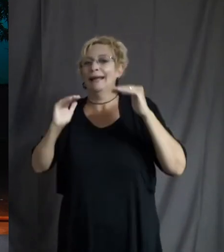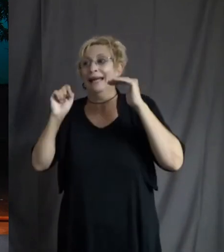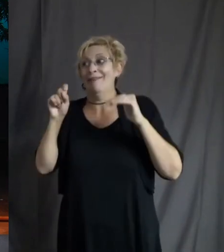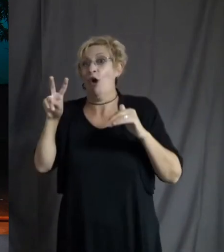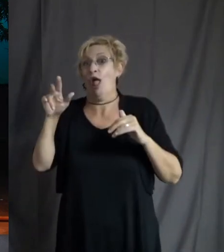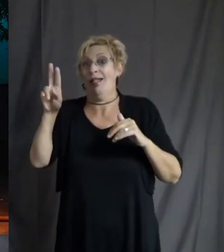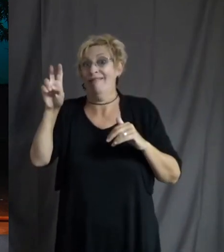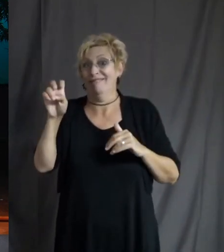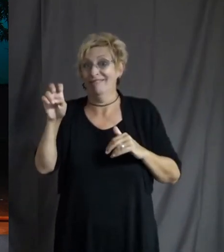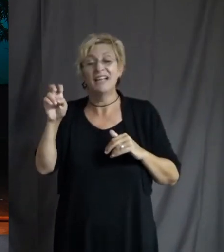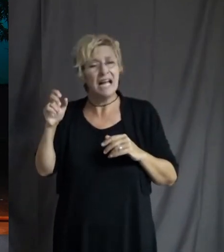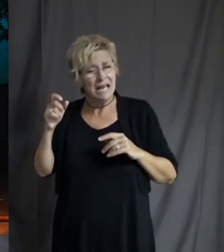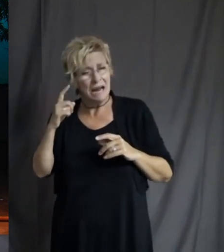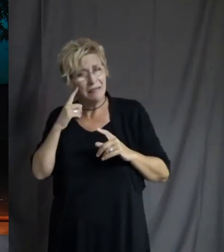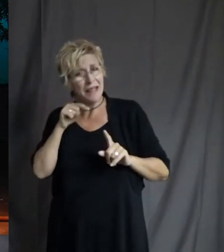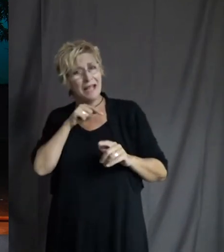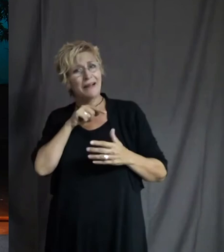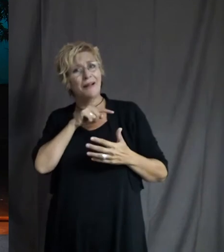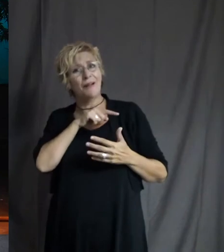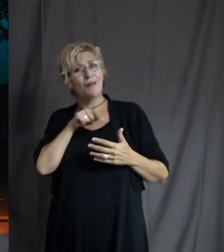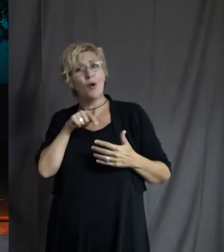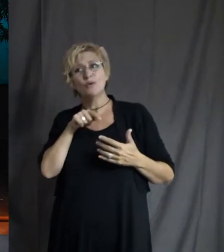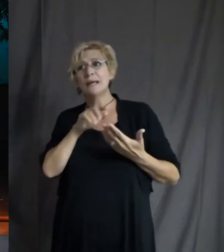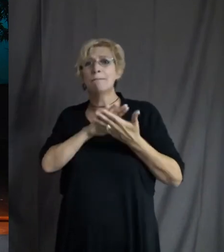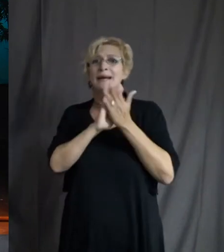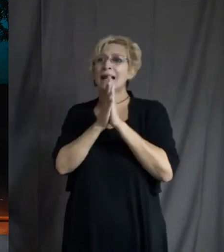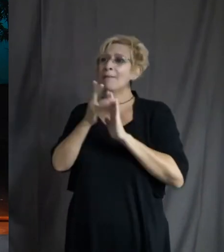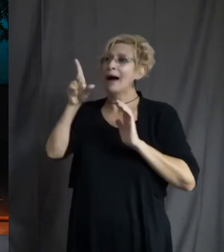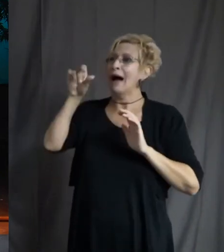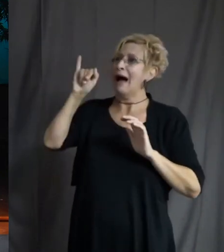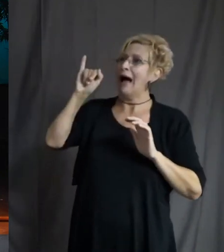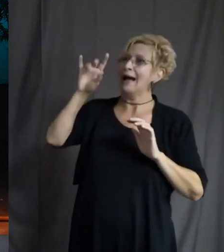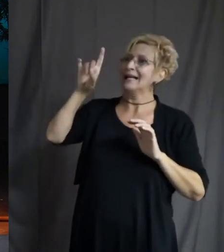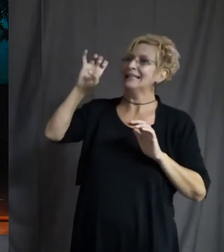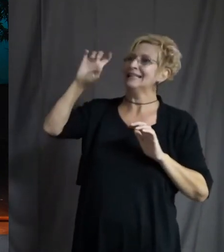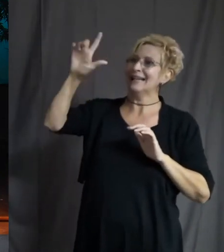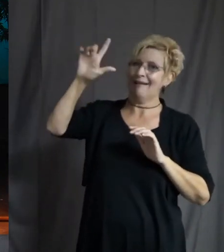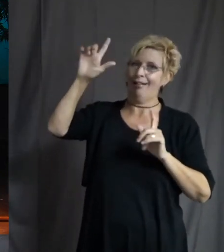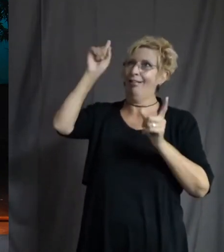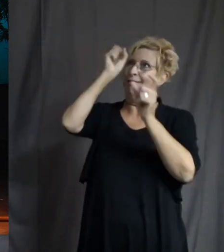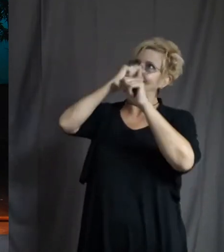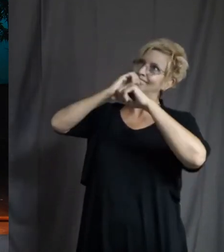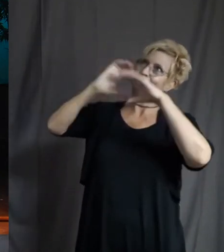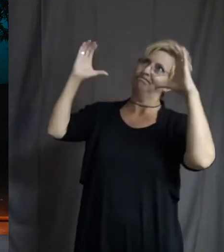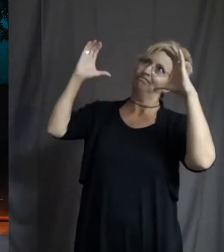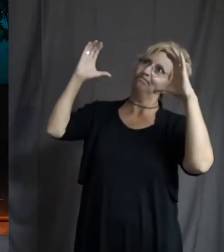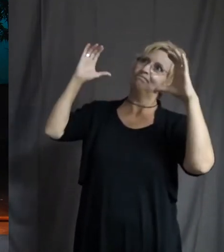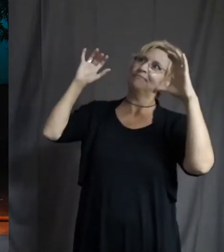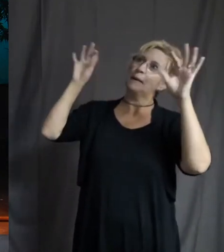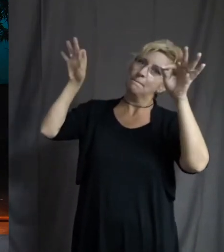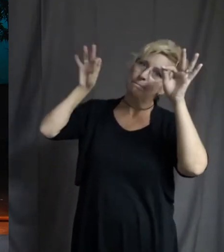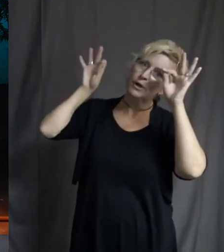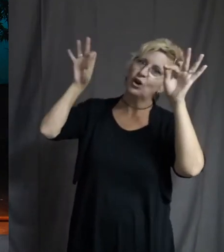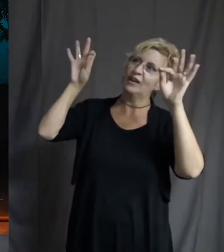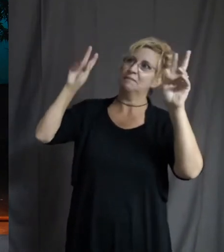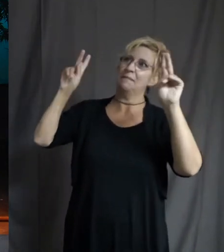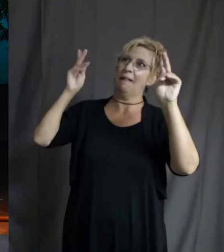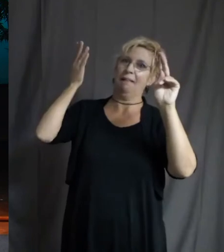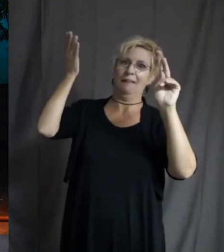often become, most likely, idealizations of so-called perfect